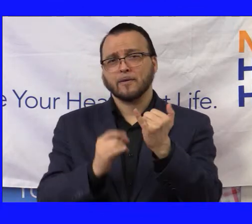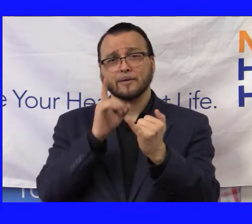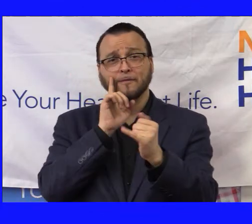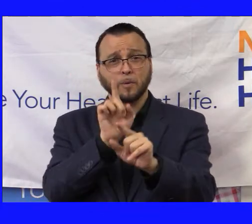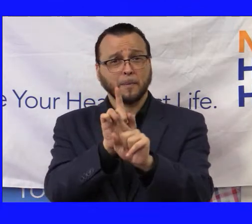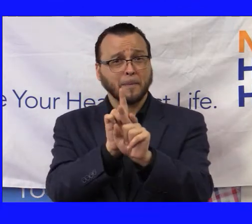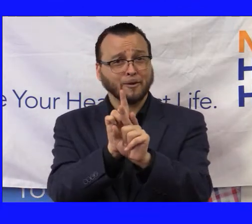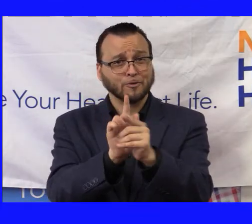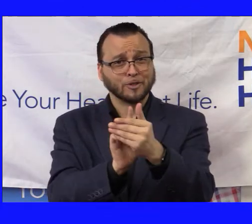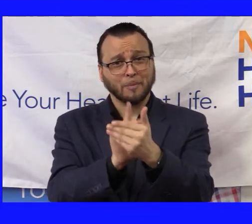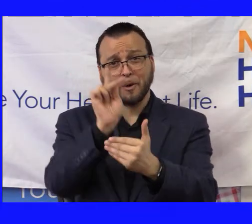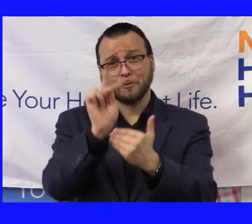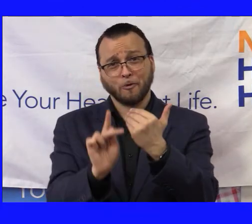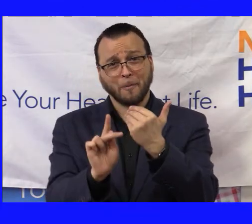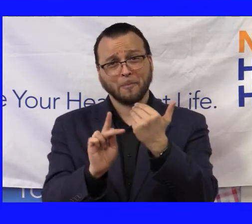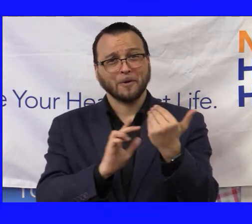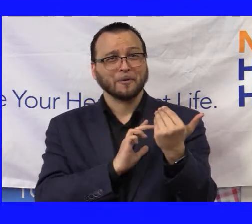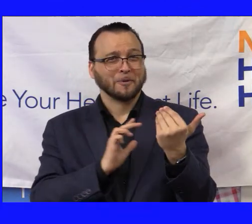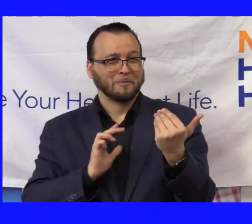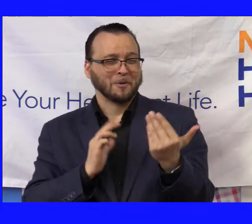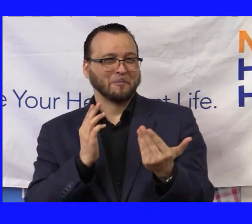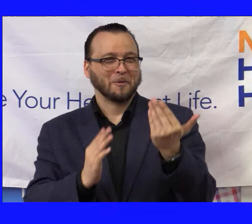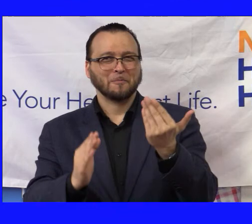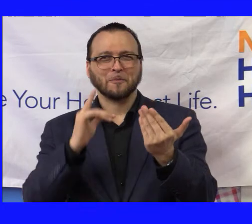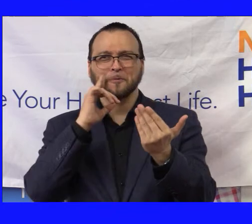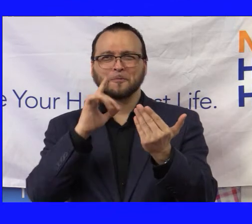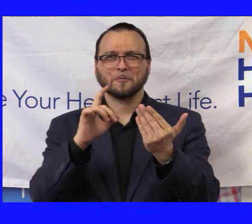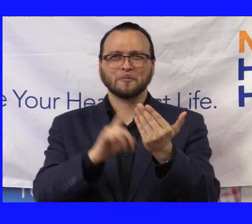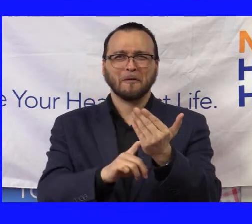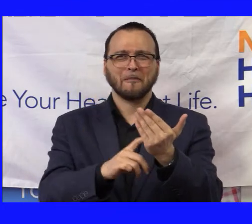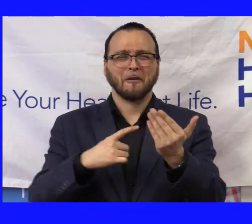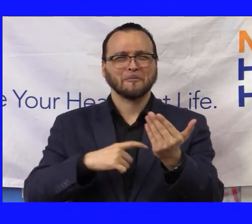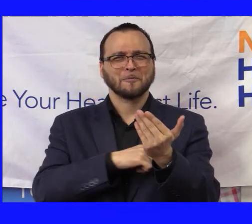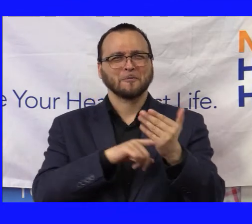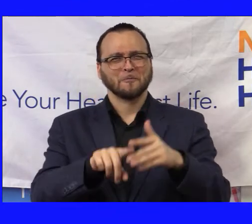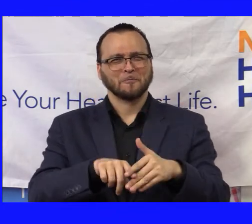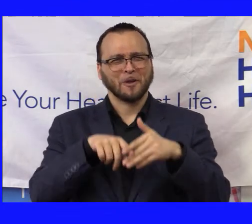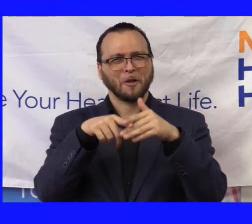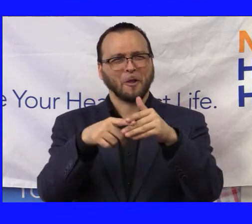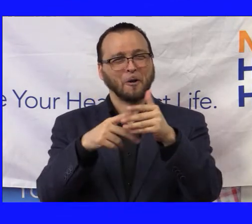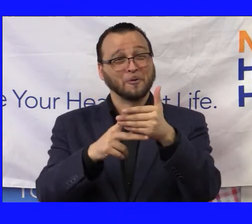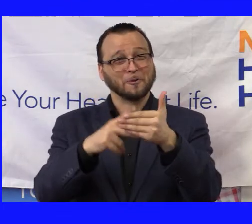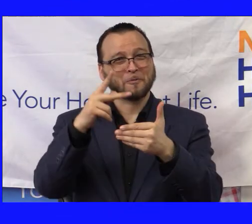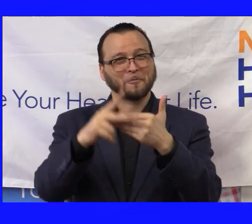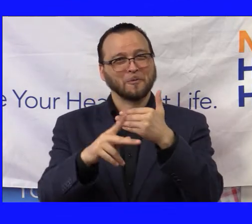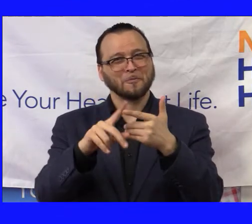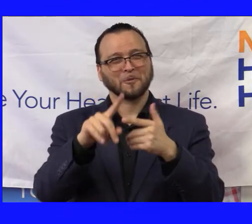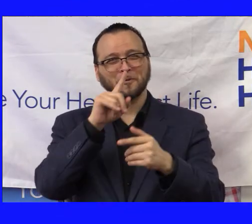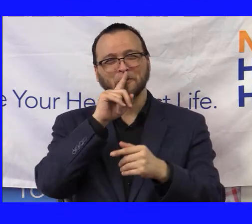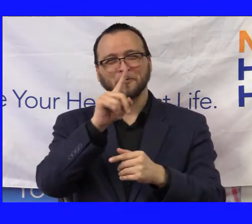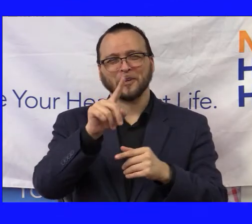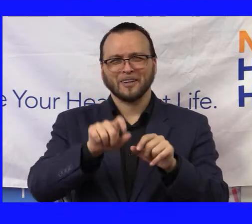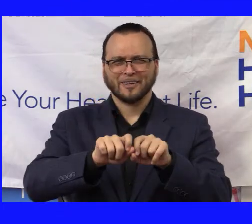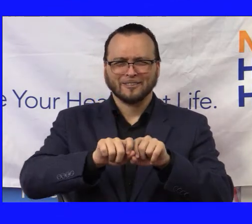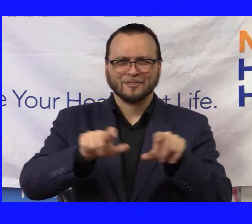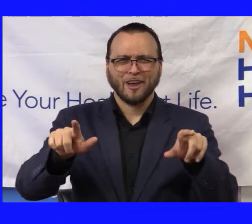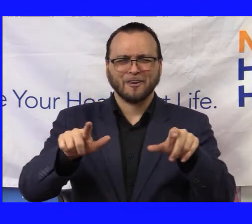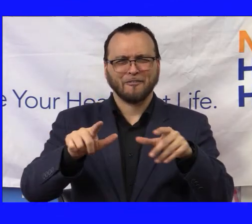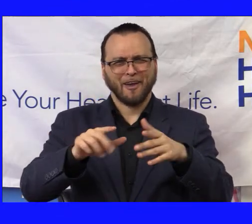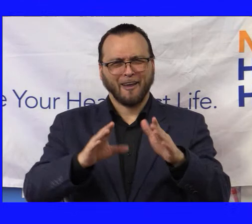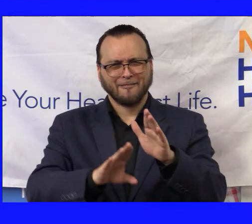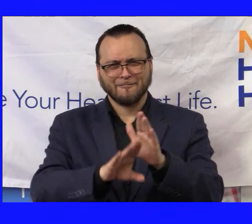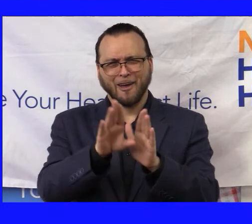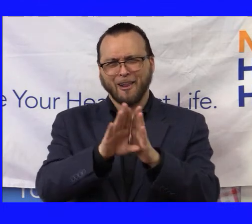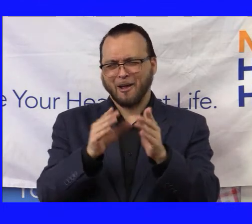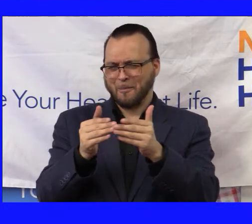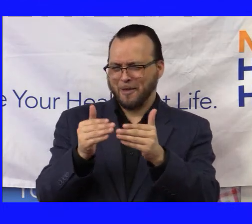program, the committee may know that we launched a program to really generate and develop the